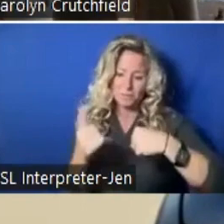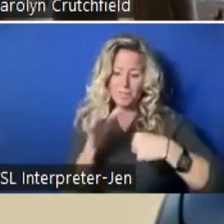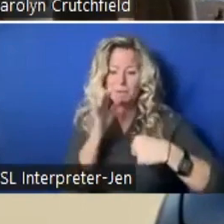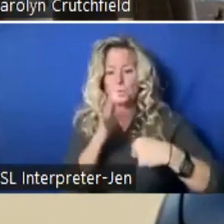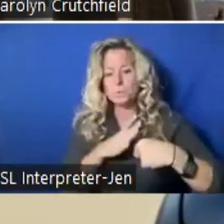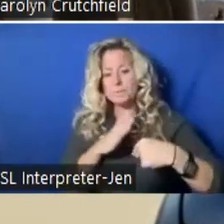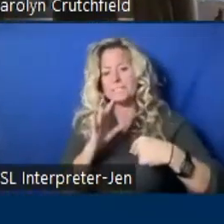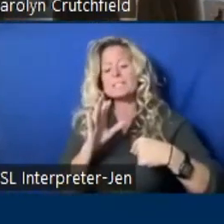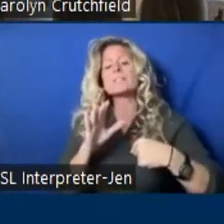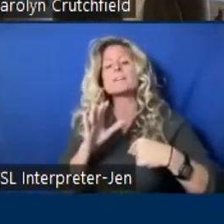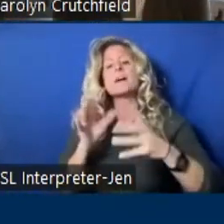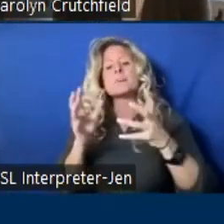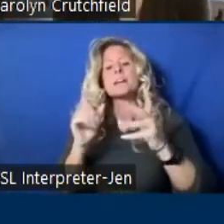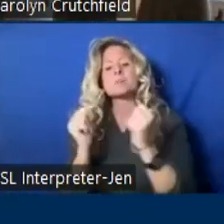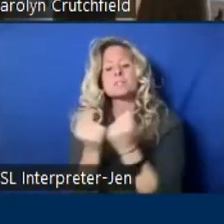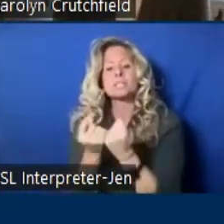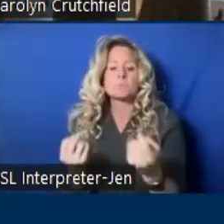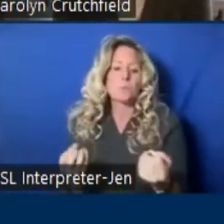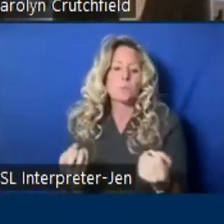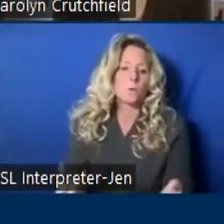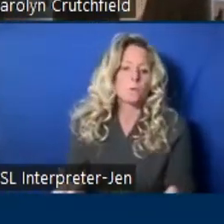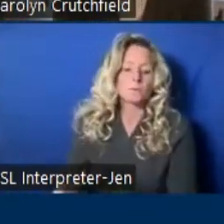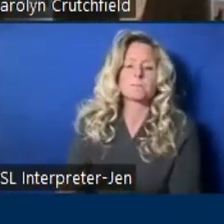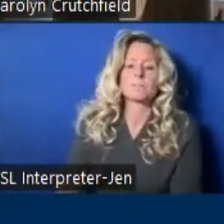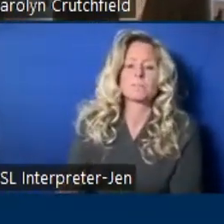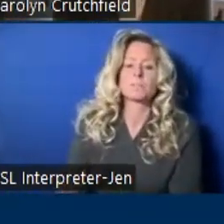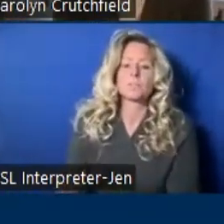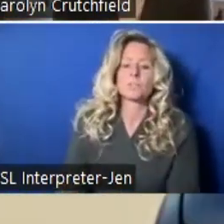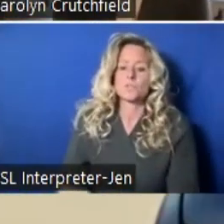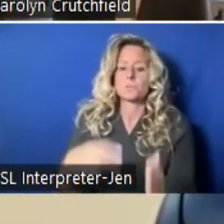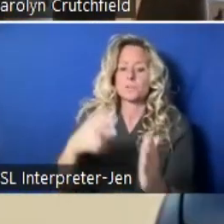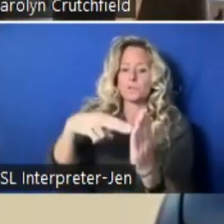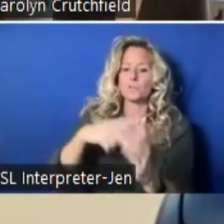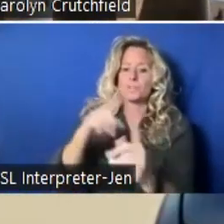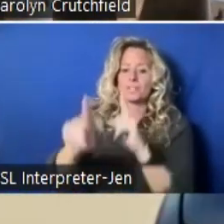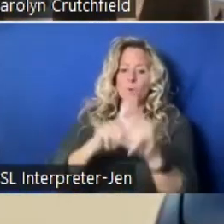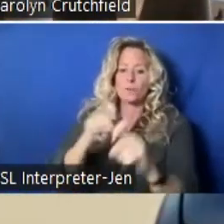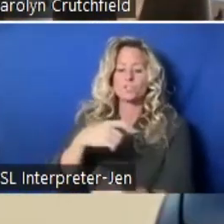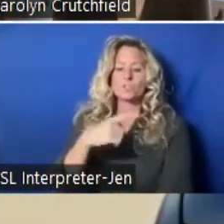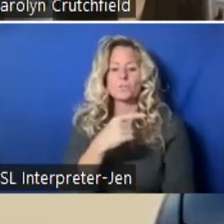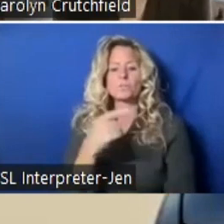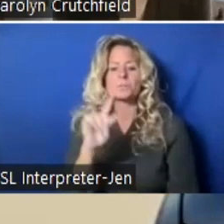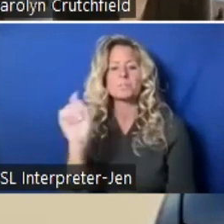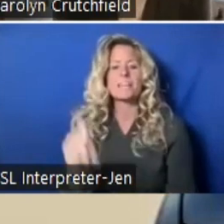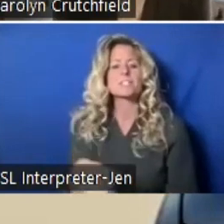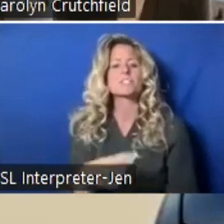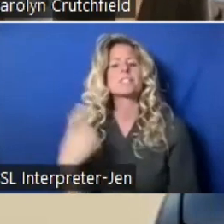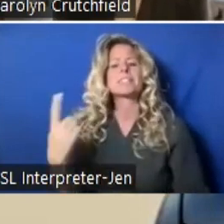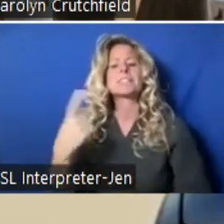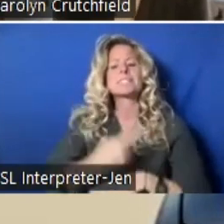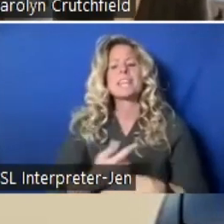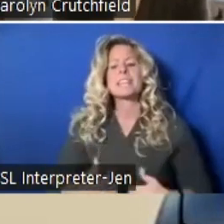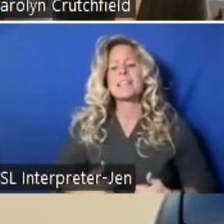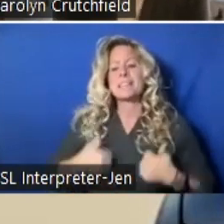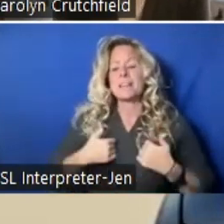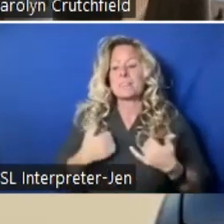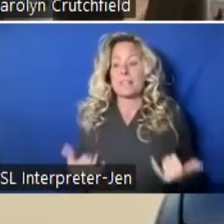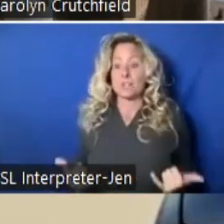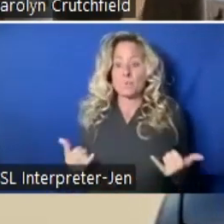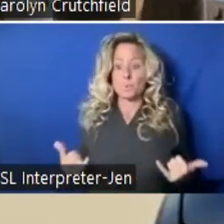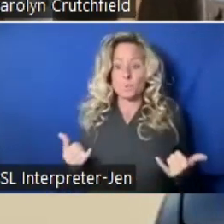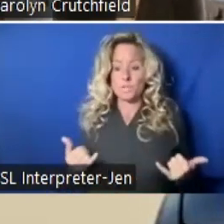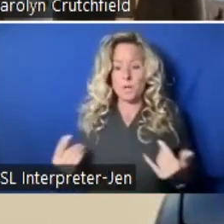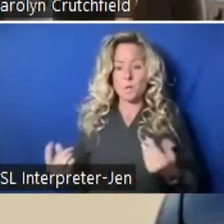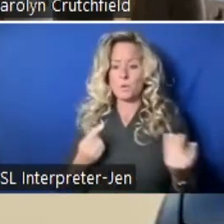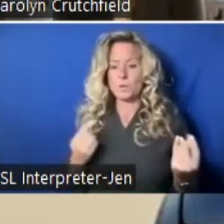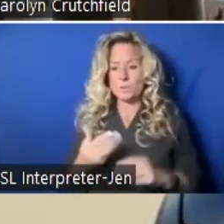exciting. So I'm gonna read these questions, but first I want to ask you, give me a day in the life, like today. What were you